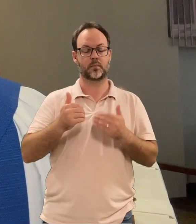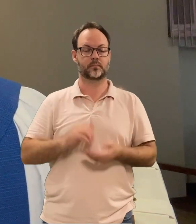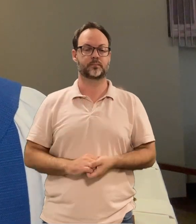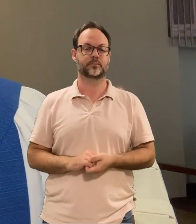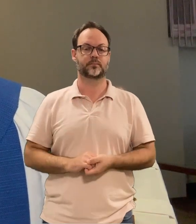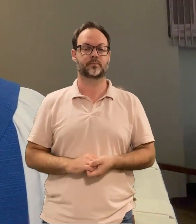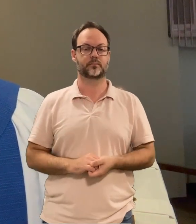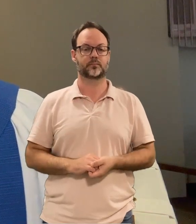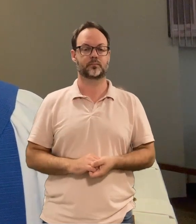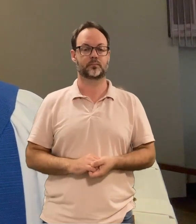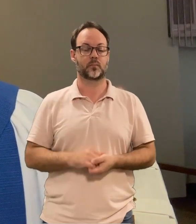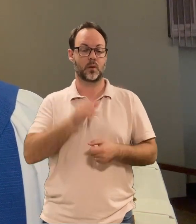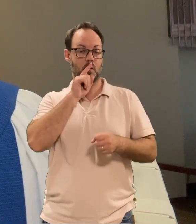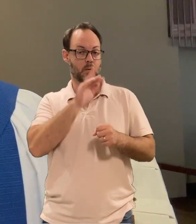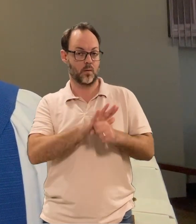provide your daily bread.